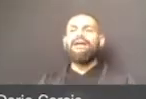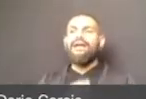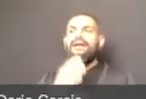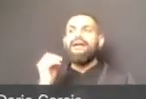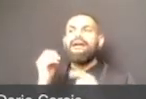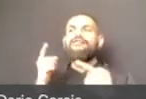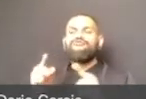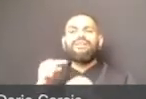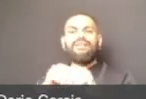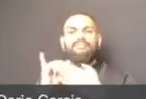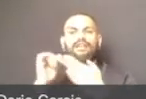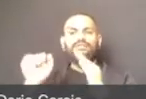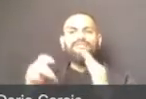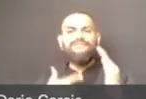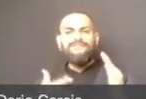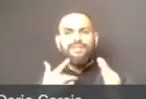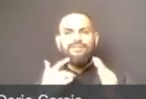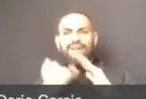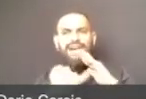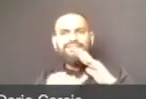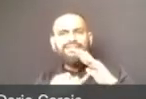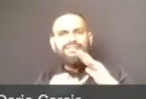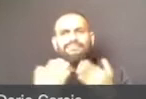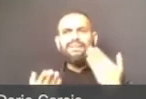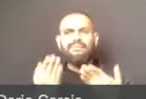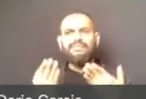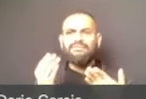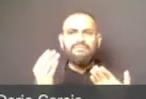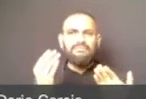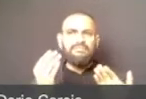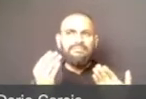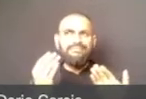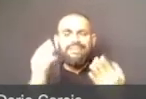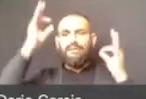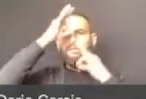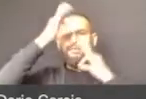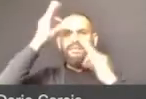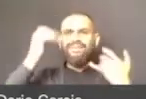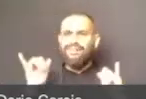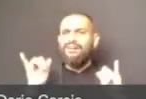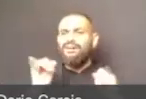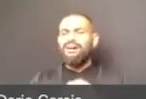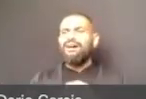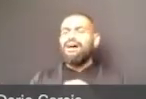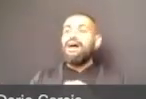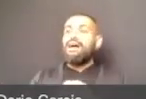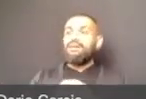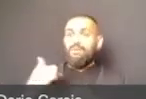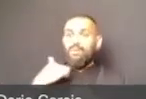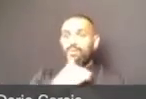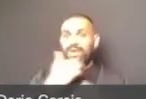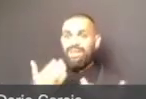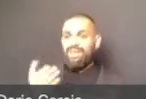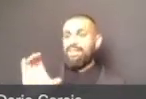feel isolated and maybe not in the know, CPS Energy, what we're really trying to do is make